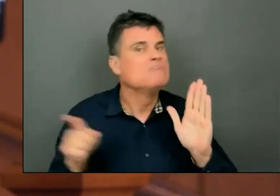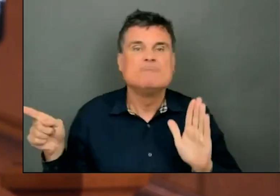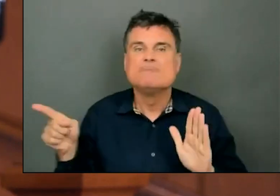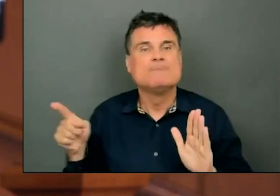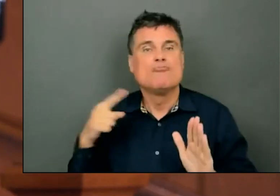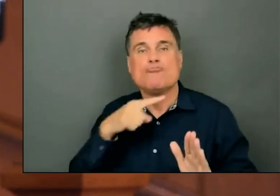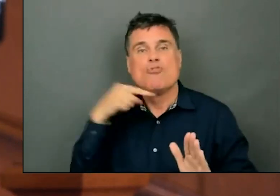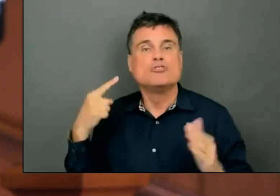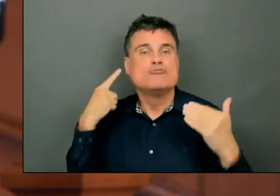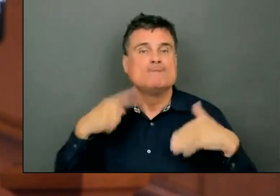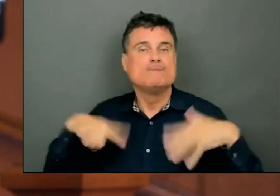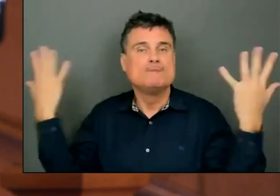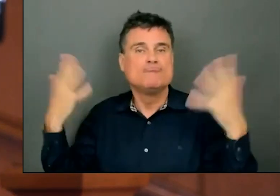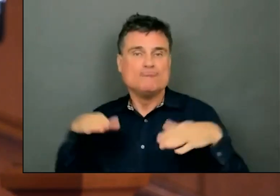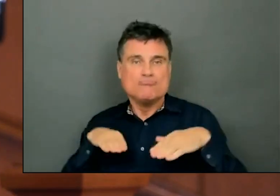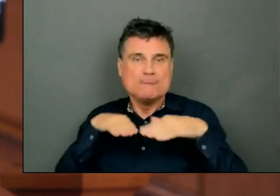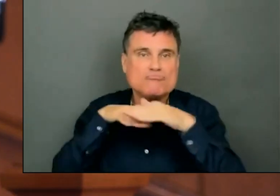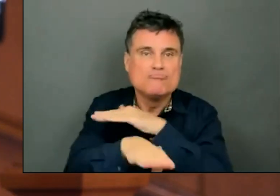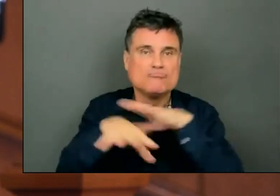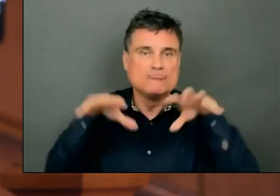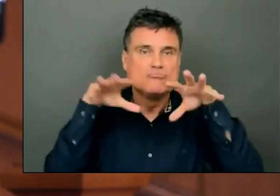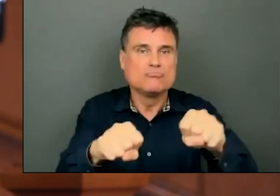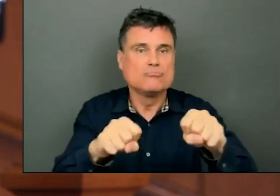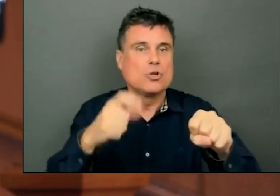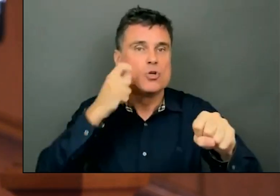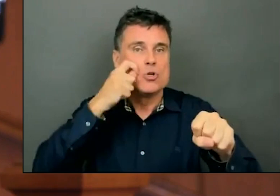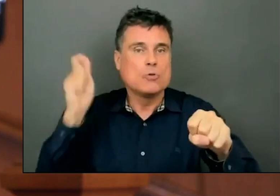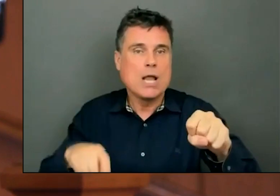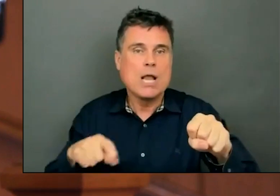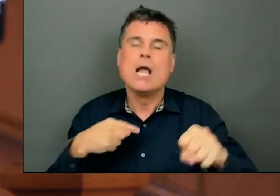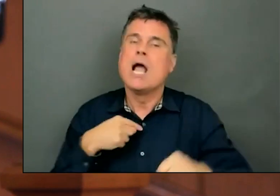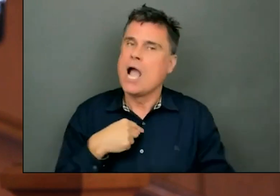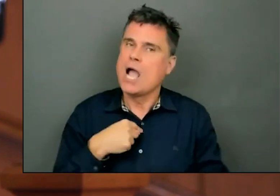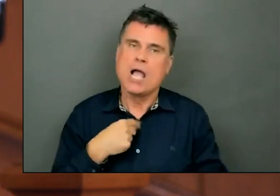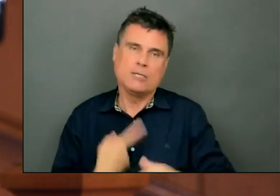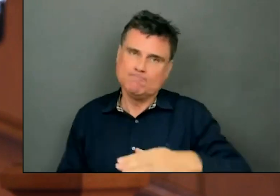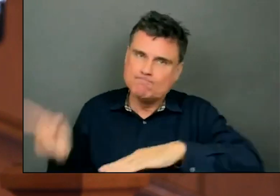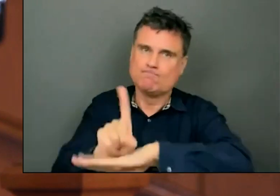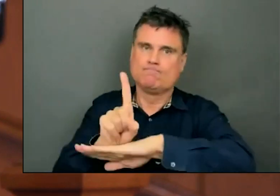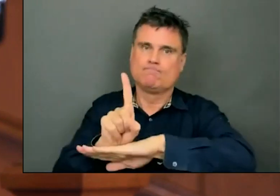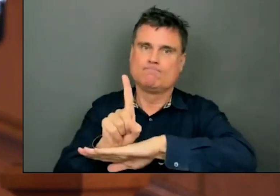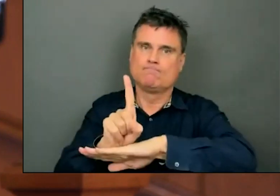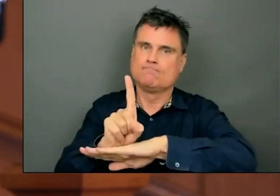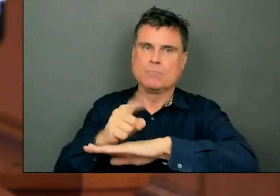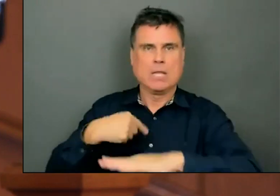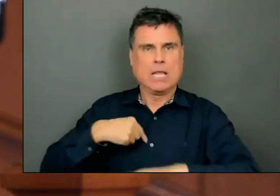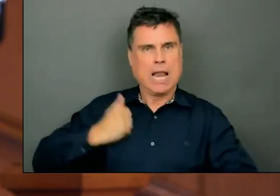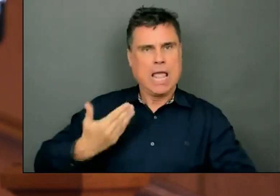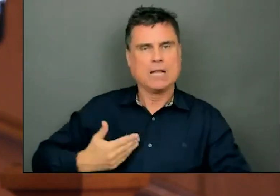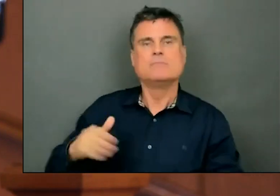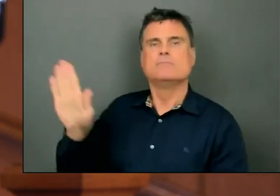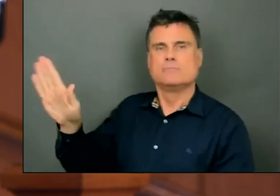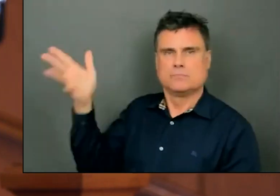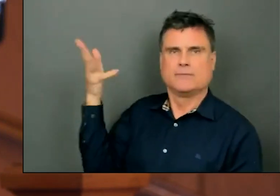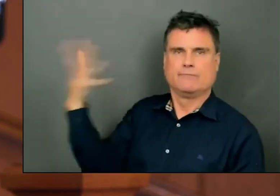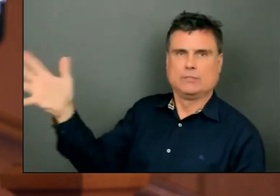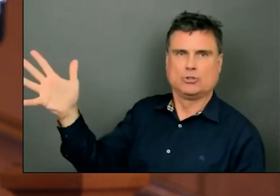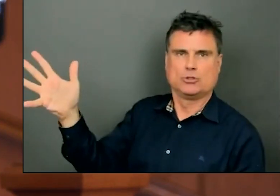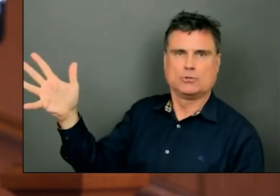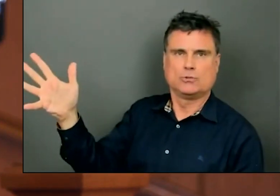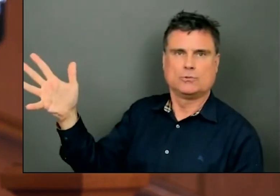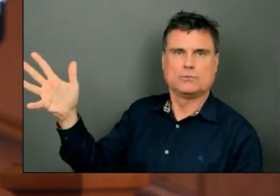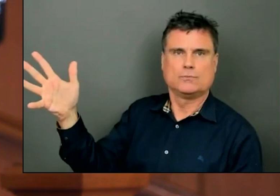people of Ukraine. I stand with all British Columbians and indeed all Canadians condemning that activity and hoping that